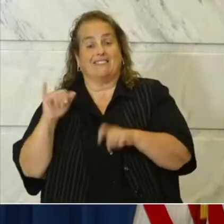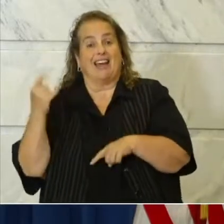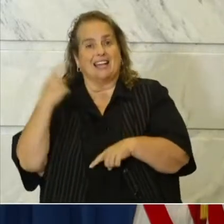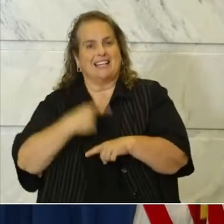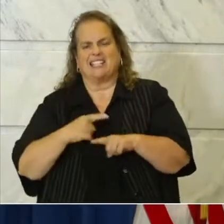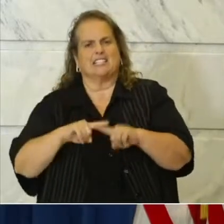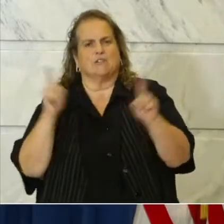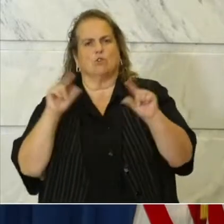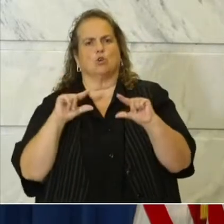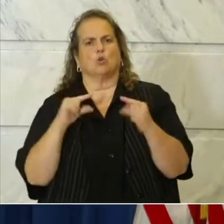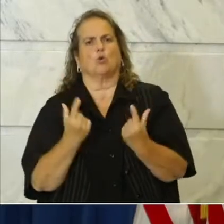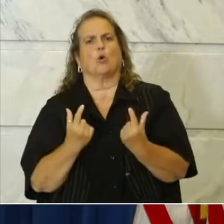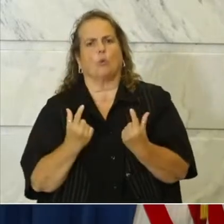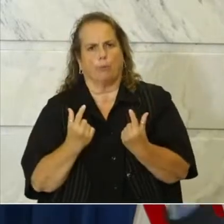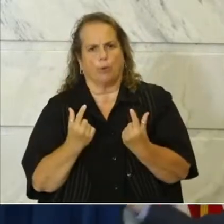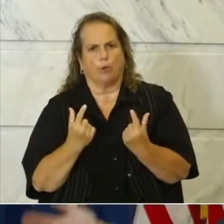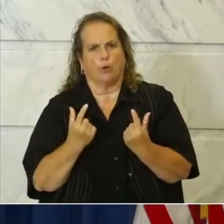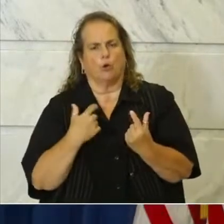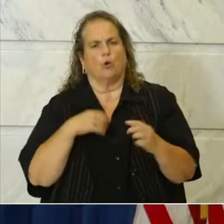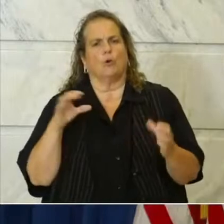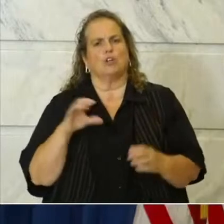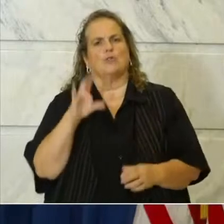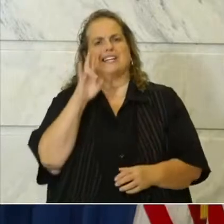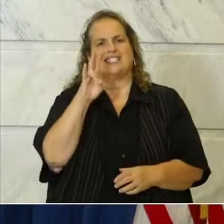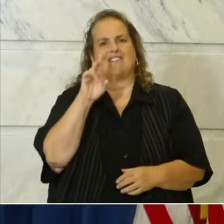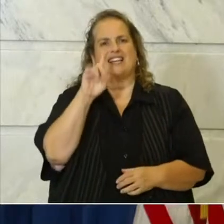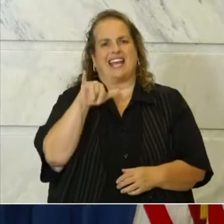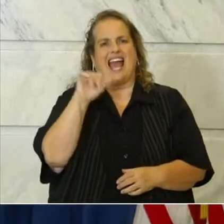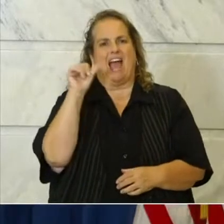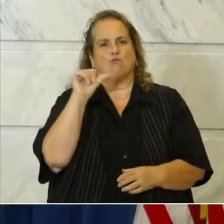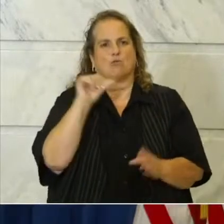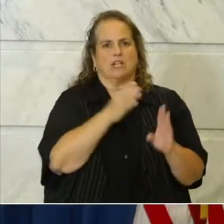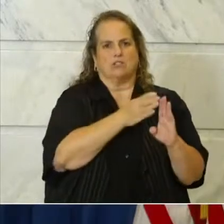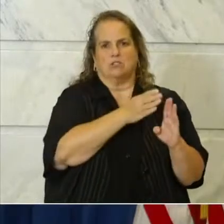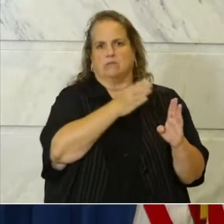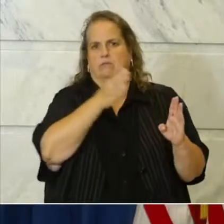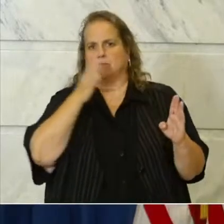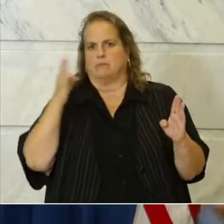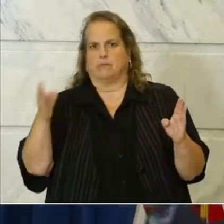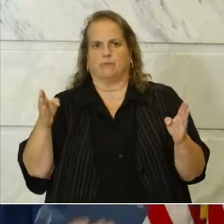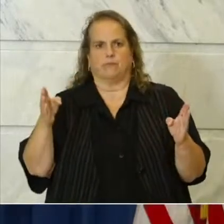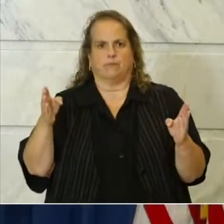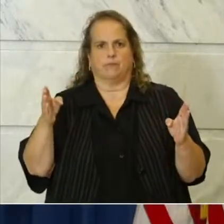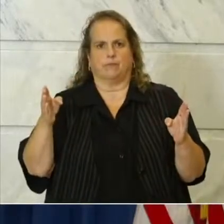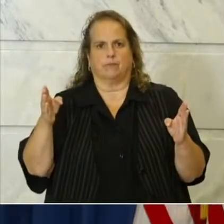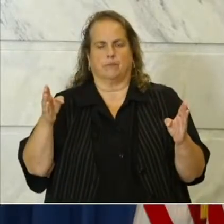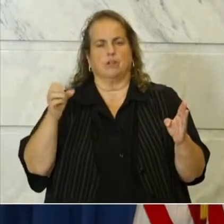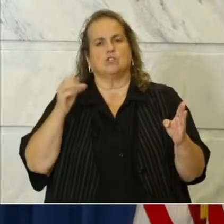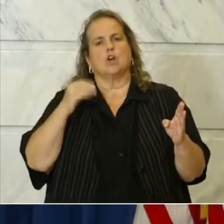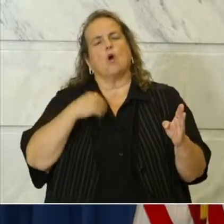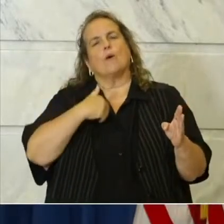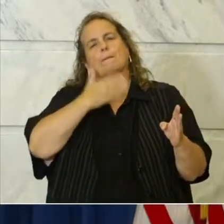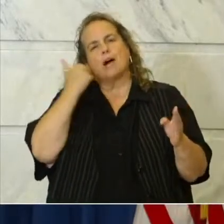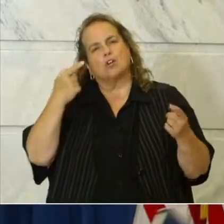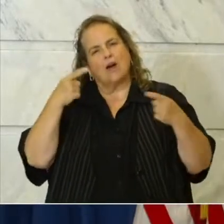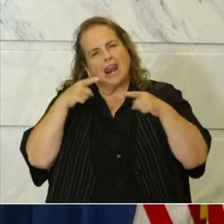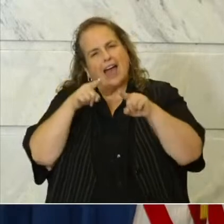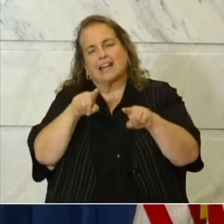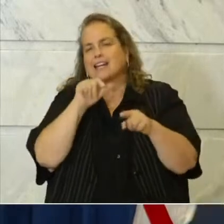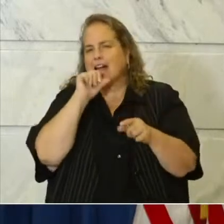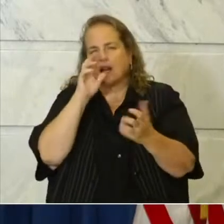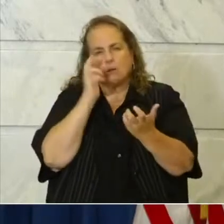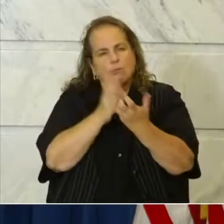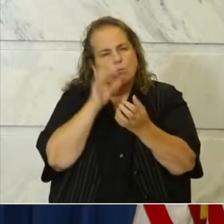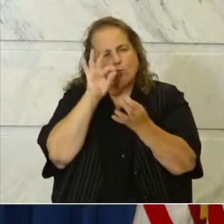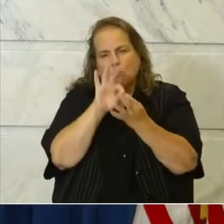or accommodate for that, we do a 7-day average. So what we're doing now is we're better aligning, not perfectly, but